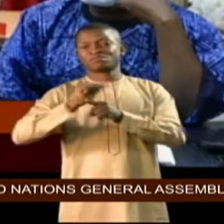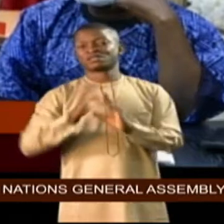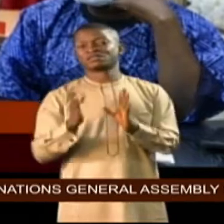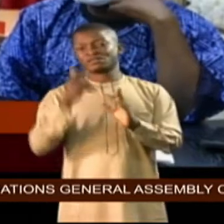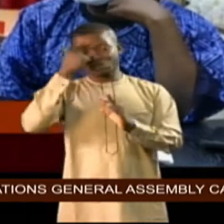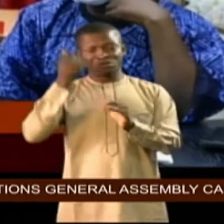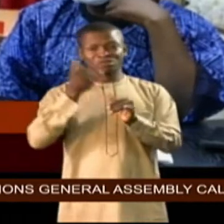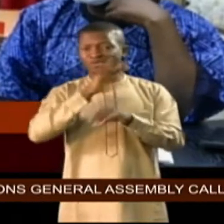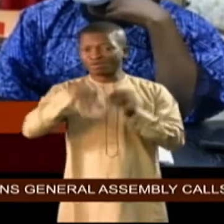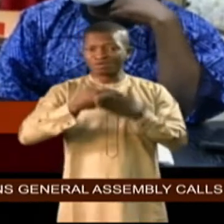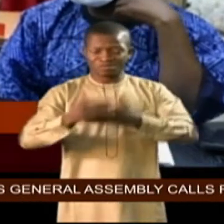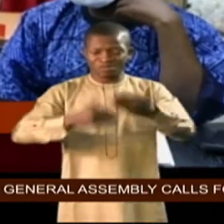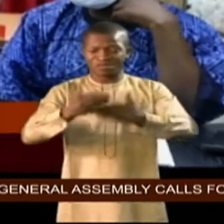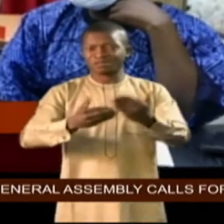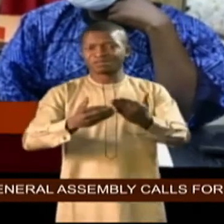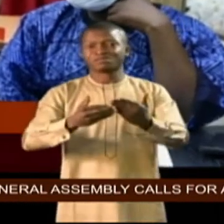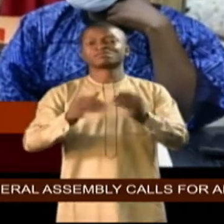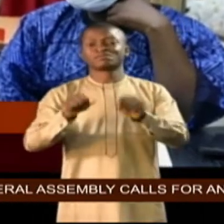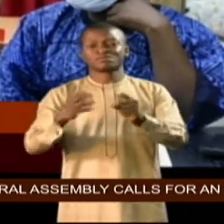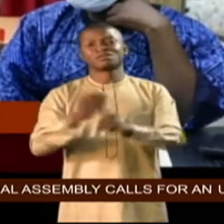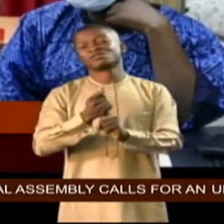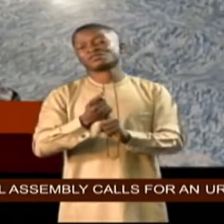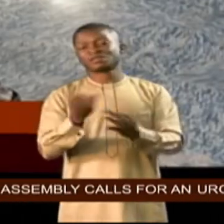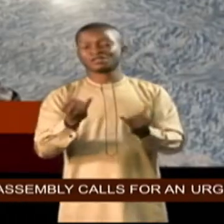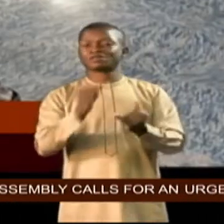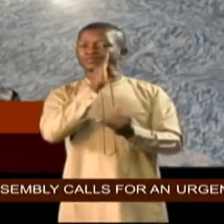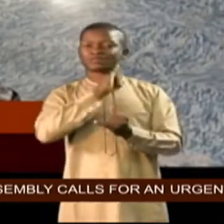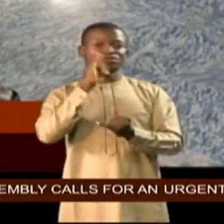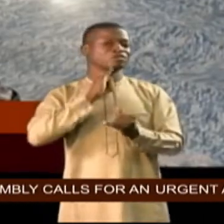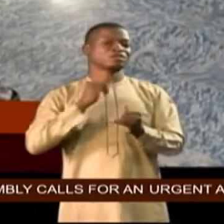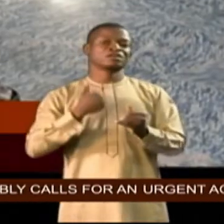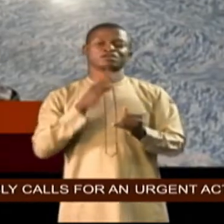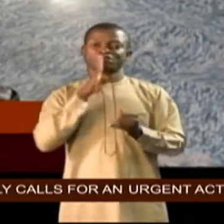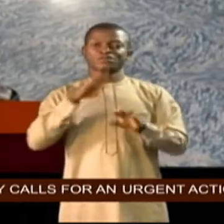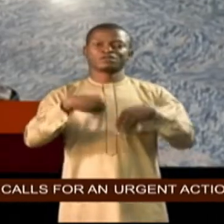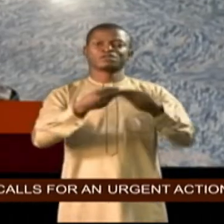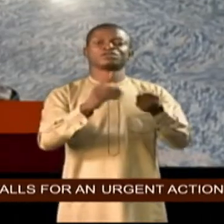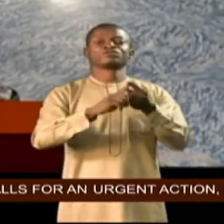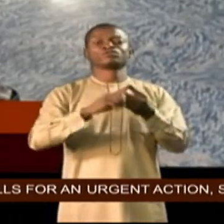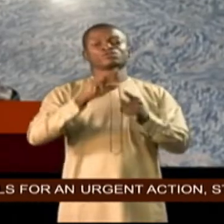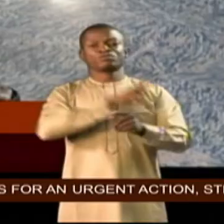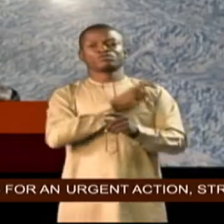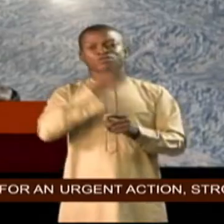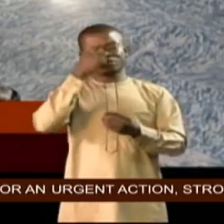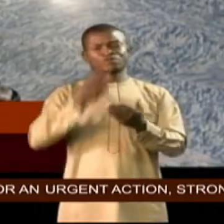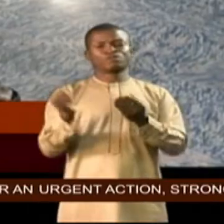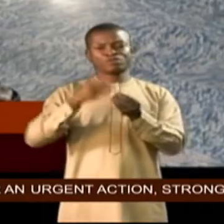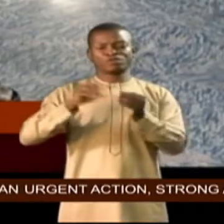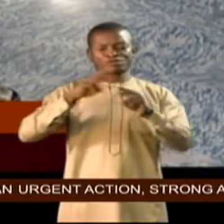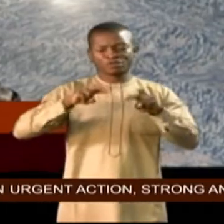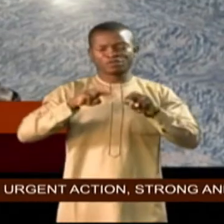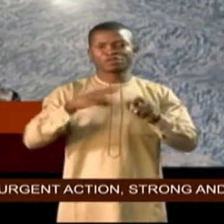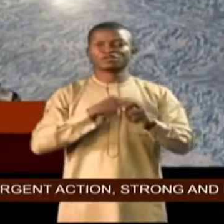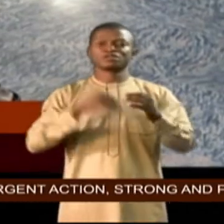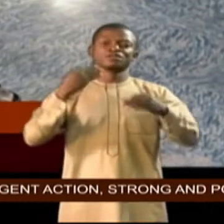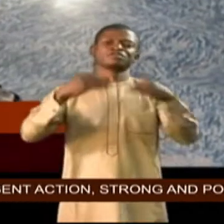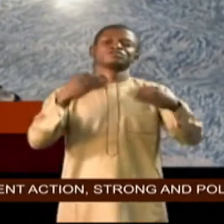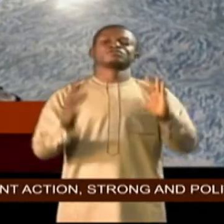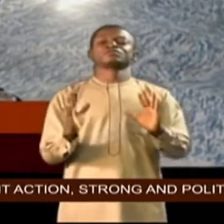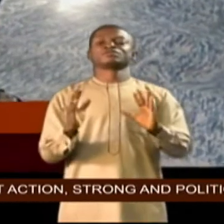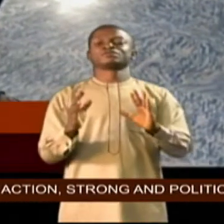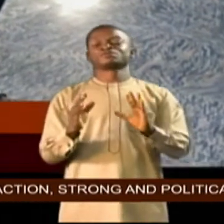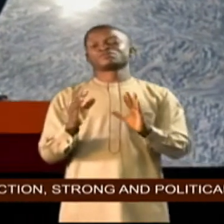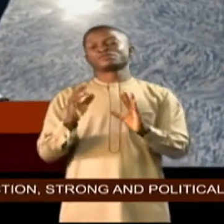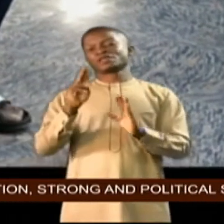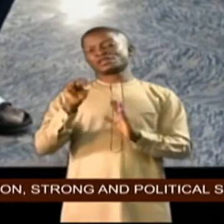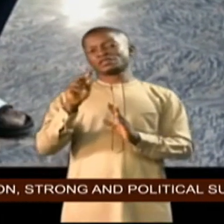place will expose them. Already, Israel has been handed over to the police for further investigations and prosecution.